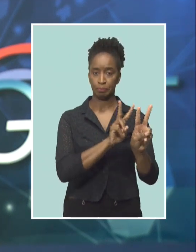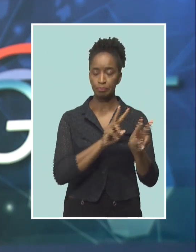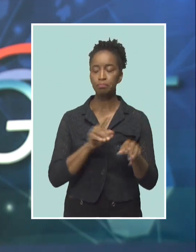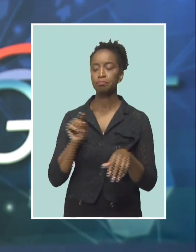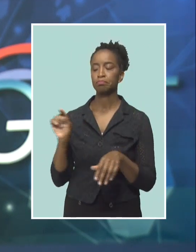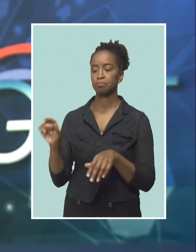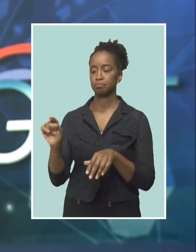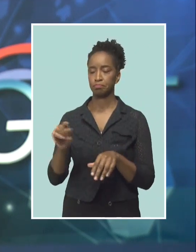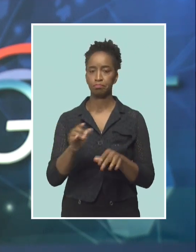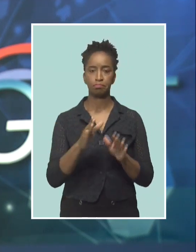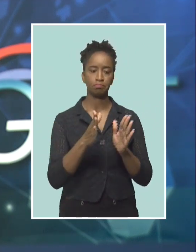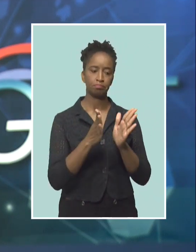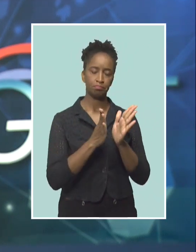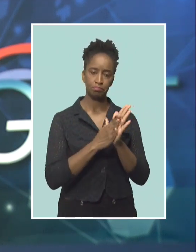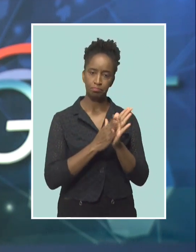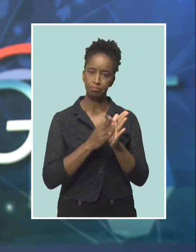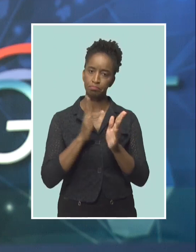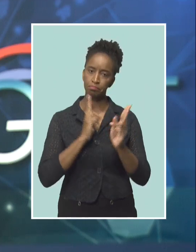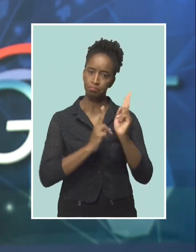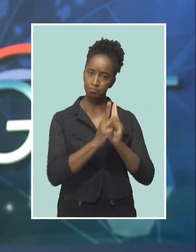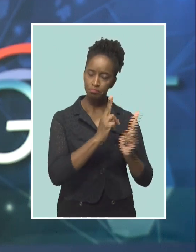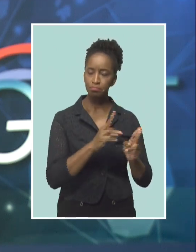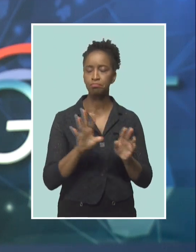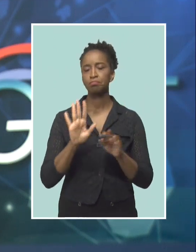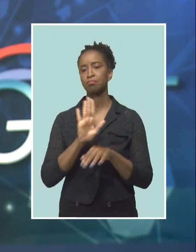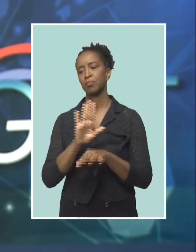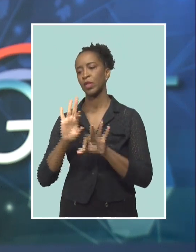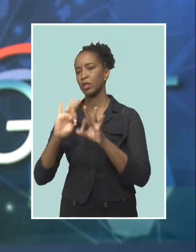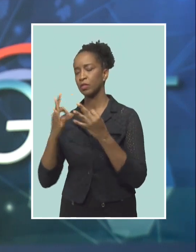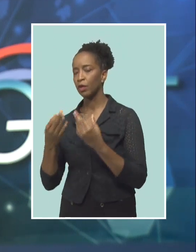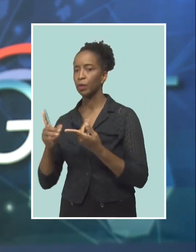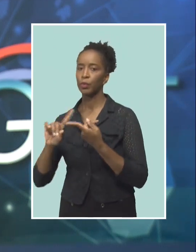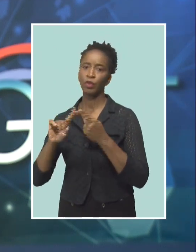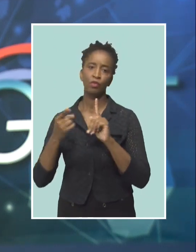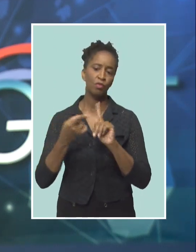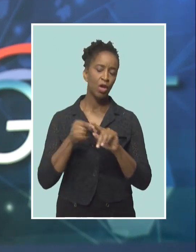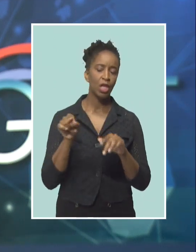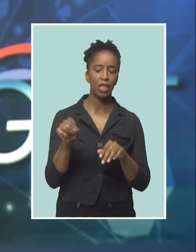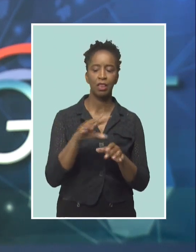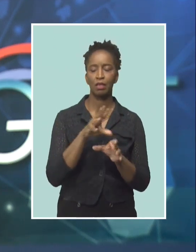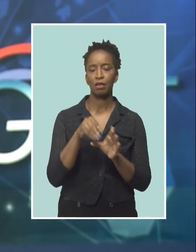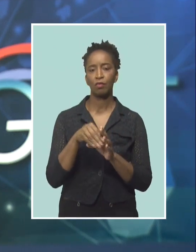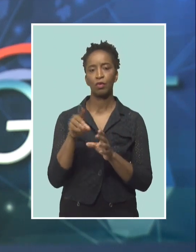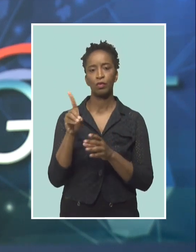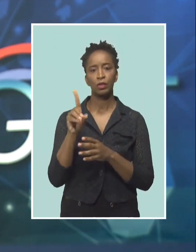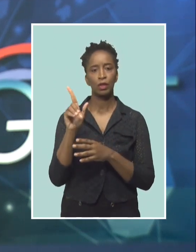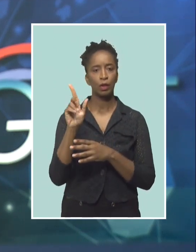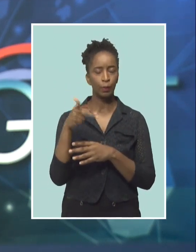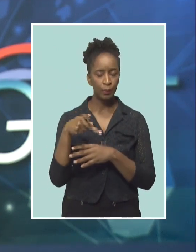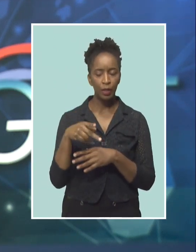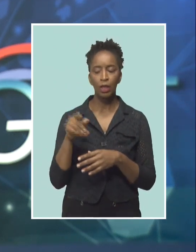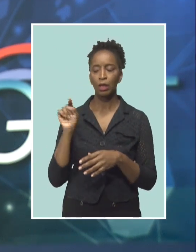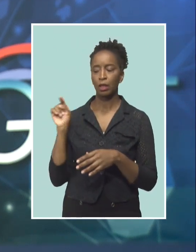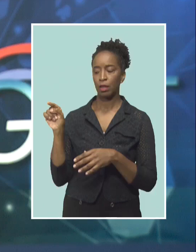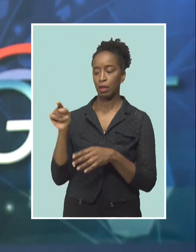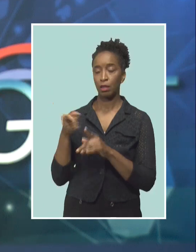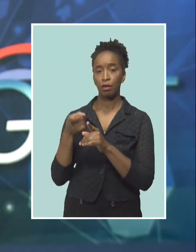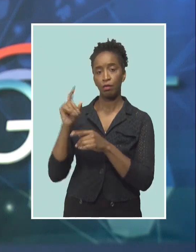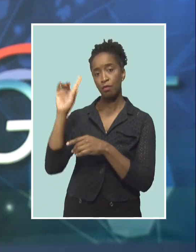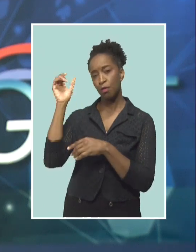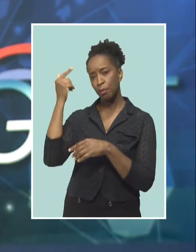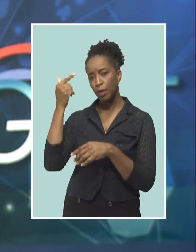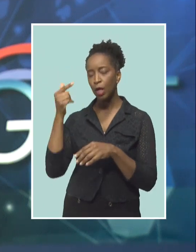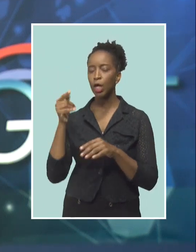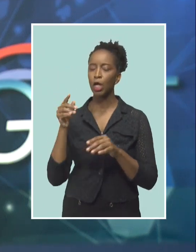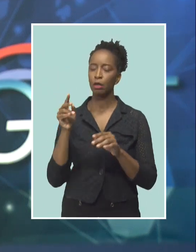his loved ones, former DLP colleagues and representatives of government gathered to reflect on his life as a family man and professional